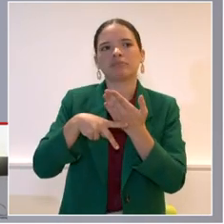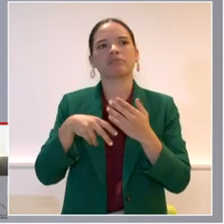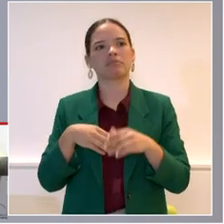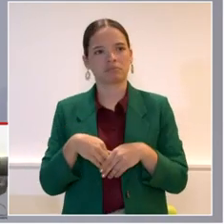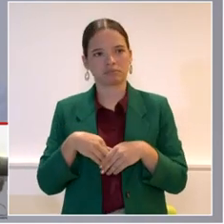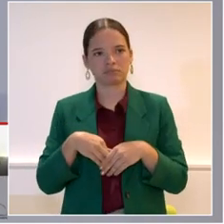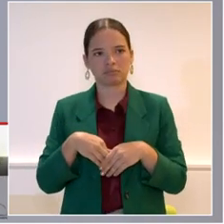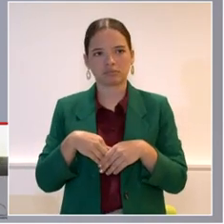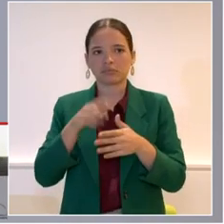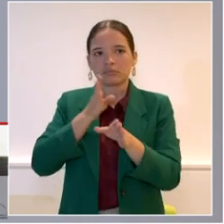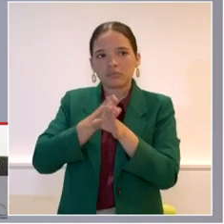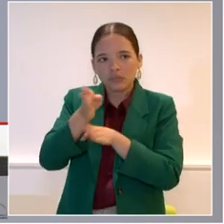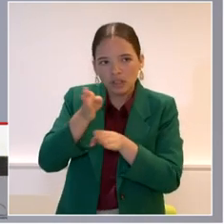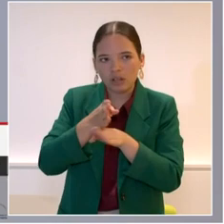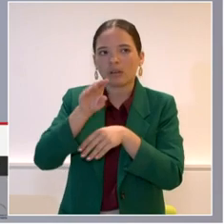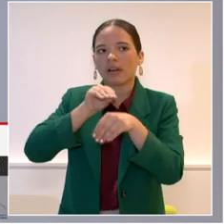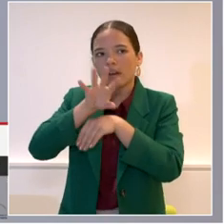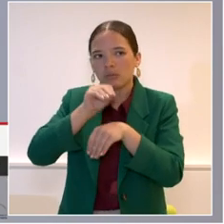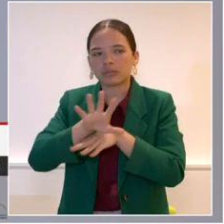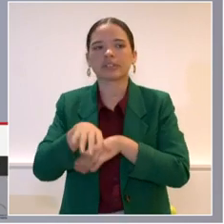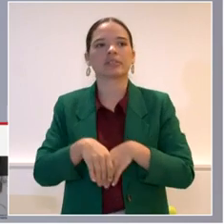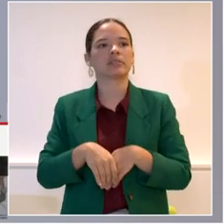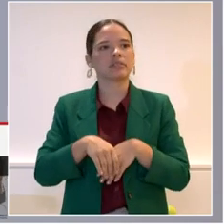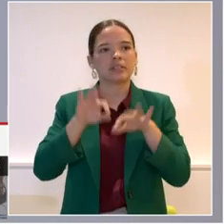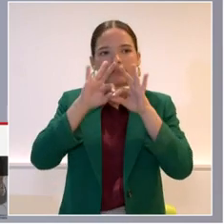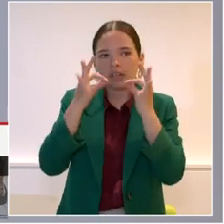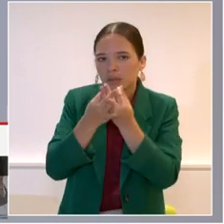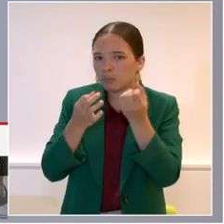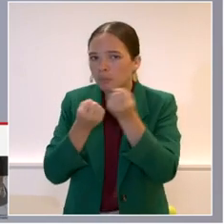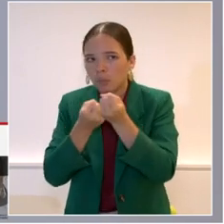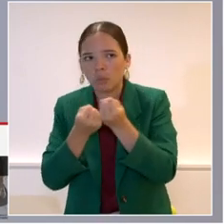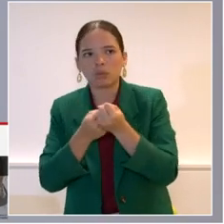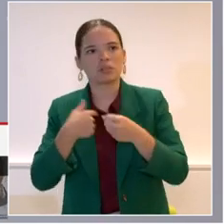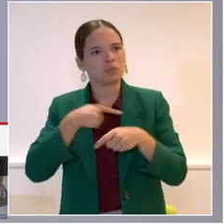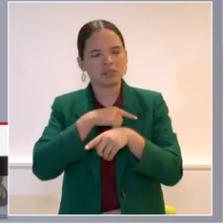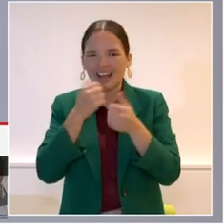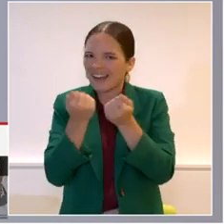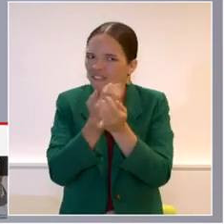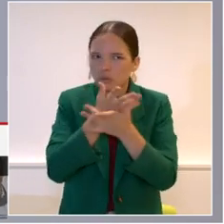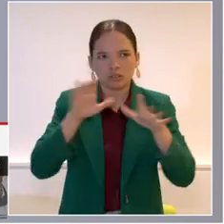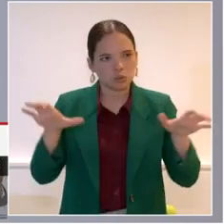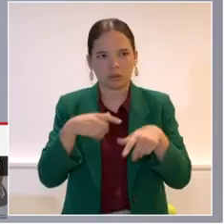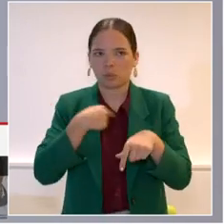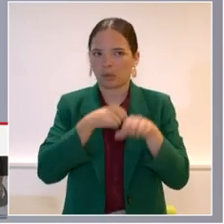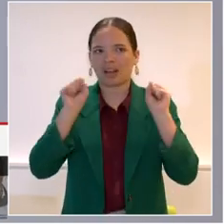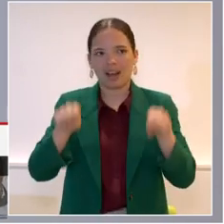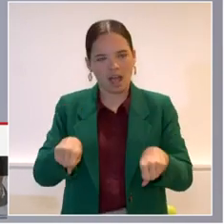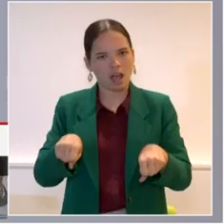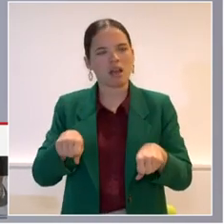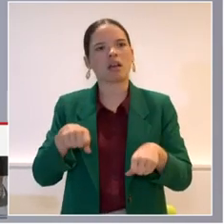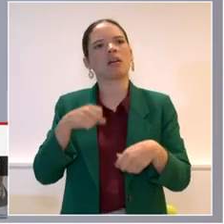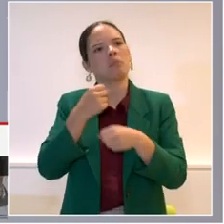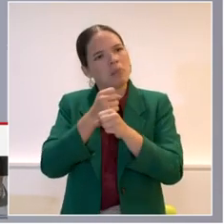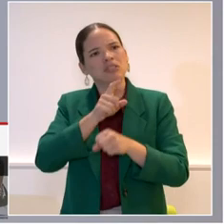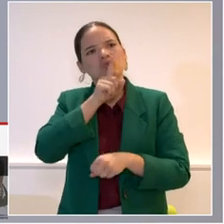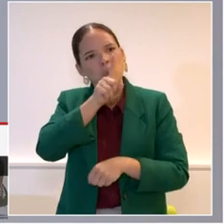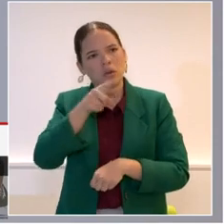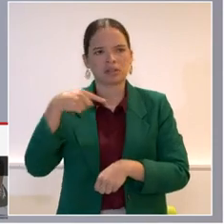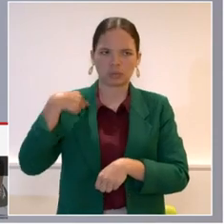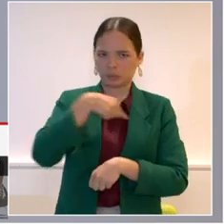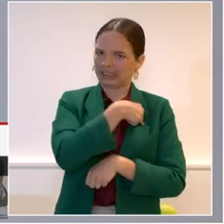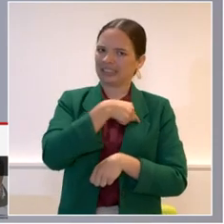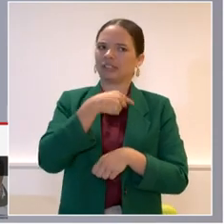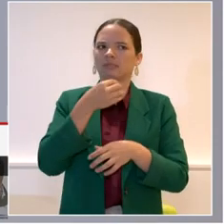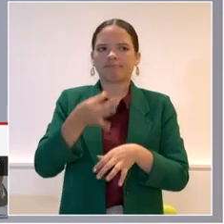family support, that we're doing all the things that we need to make sure our very talented, ambitious,